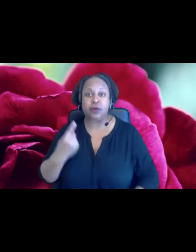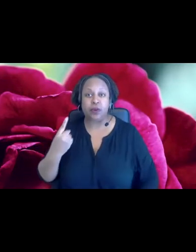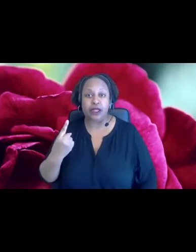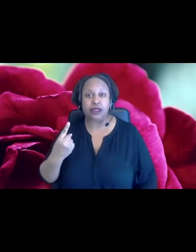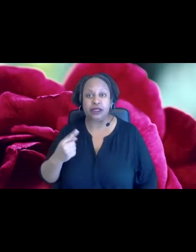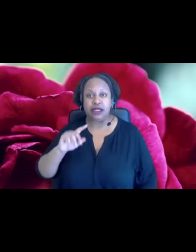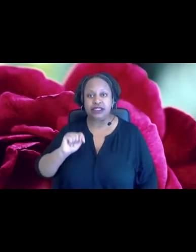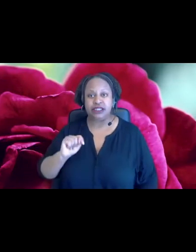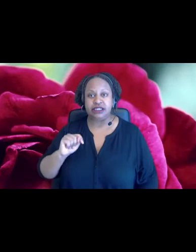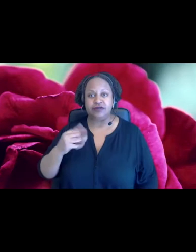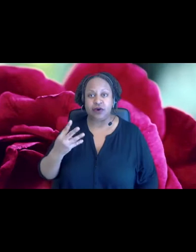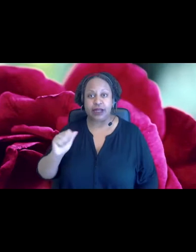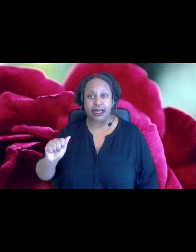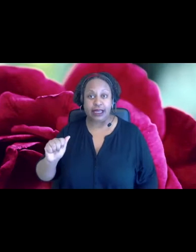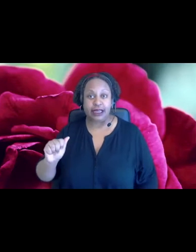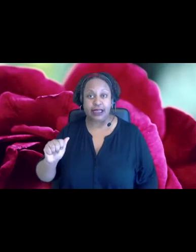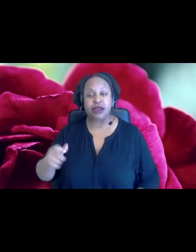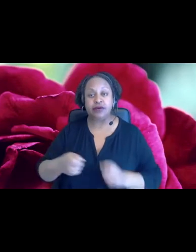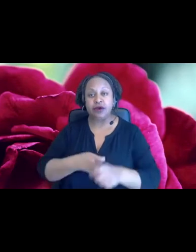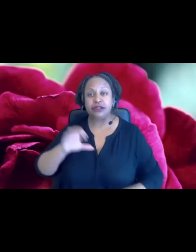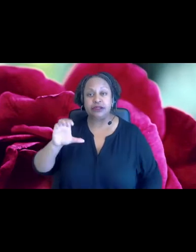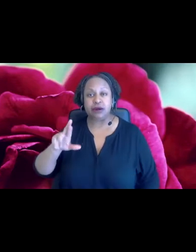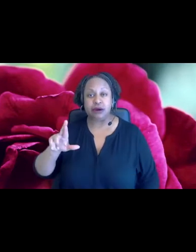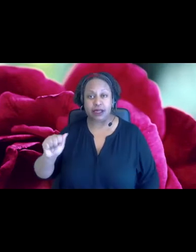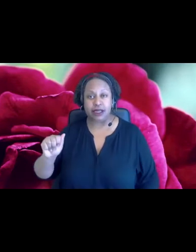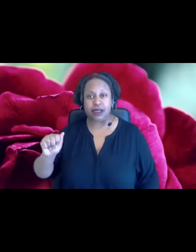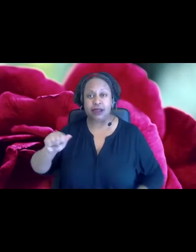from CRA to cover all amounts